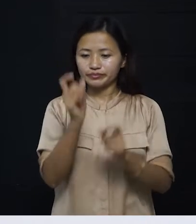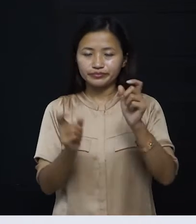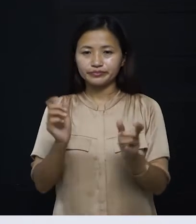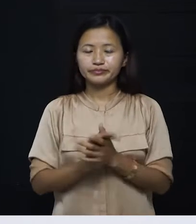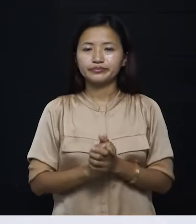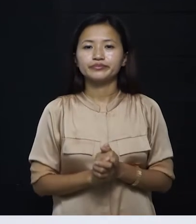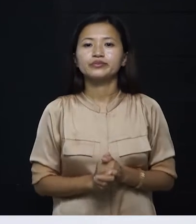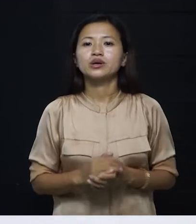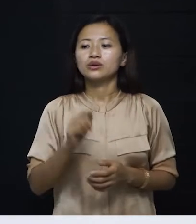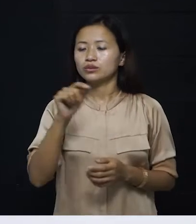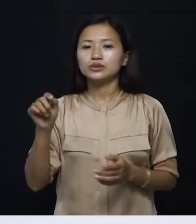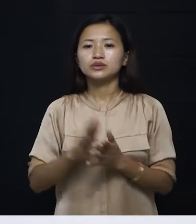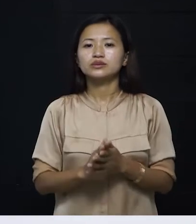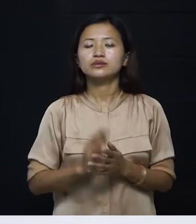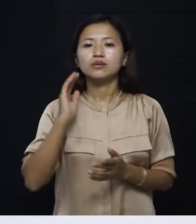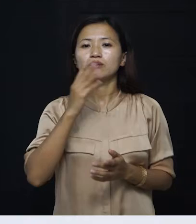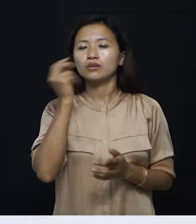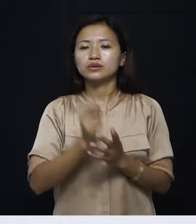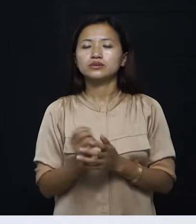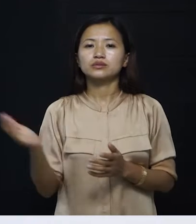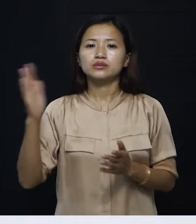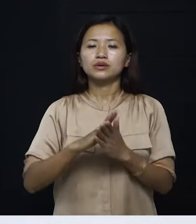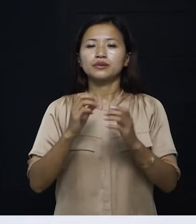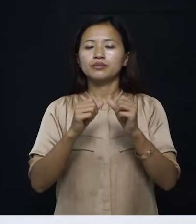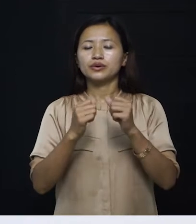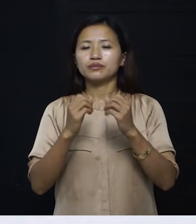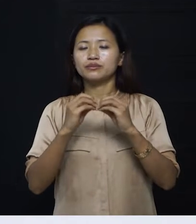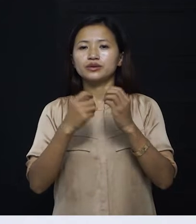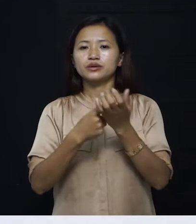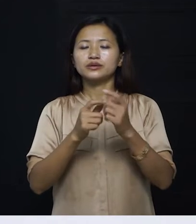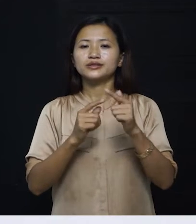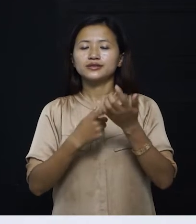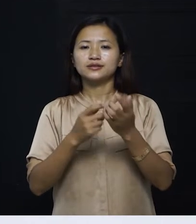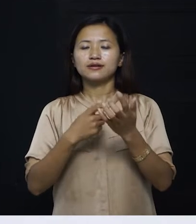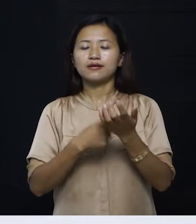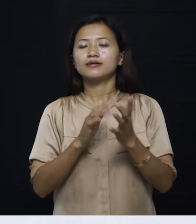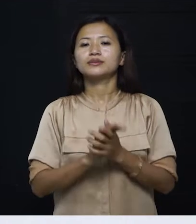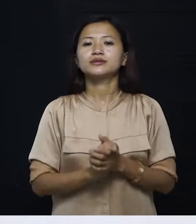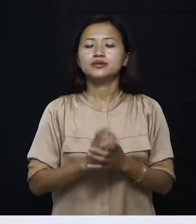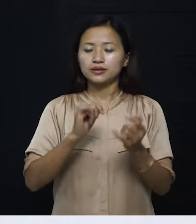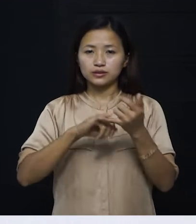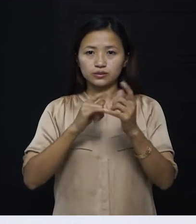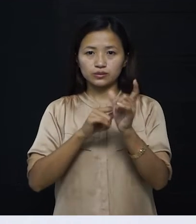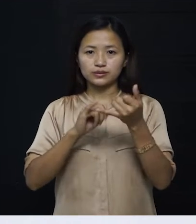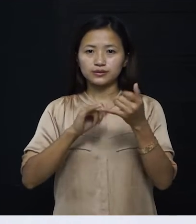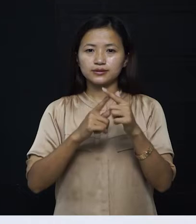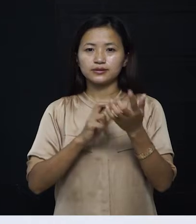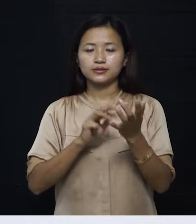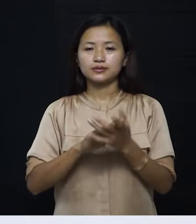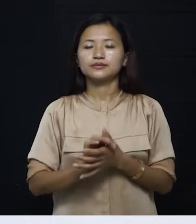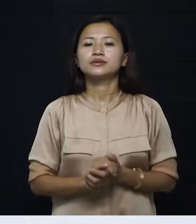follow a system which was called as the barter system, okay? It was called as the